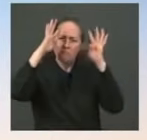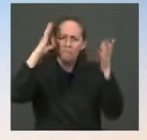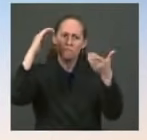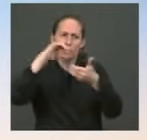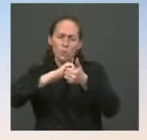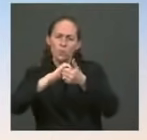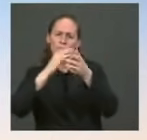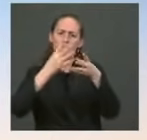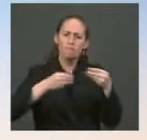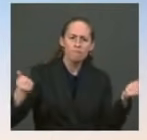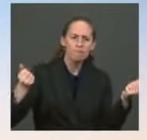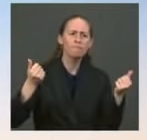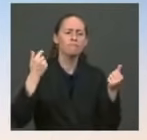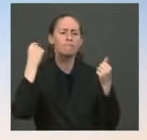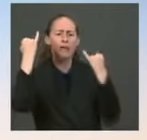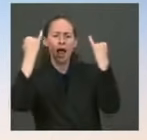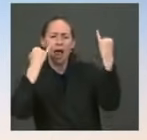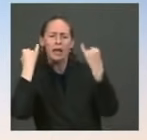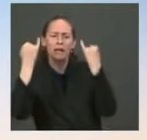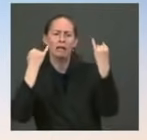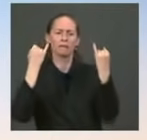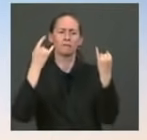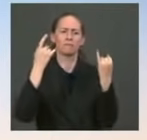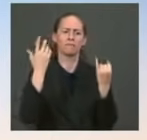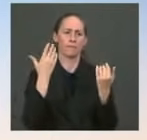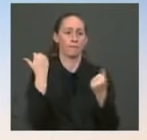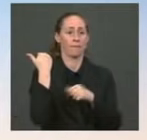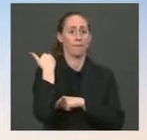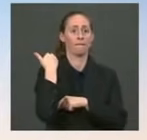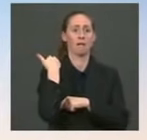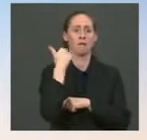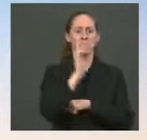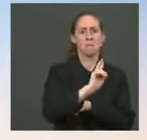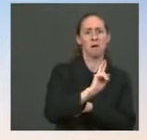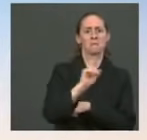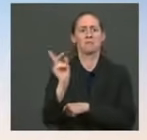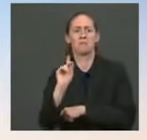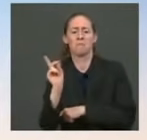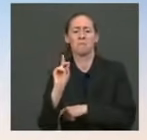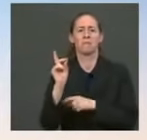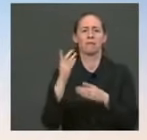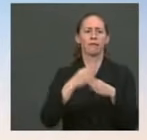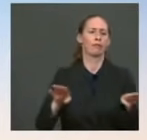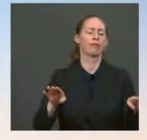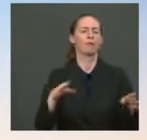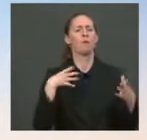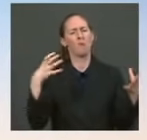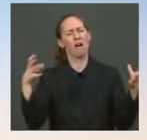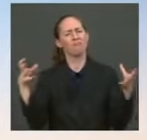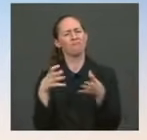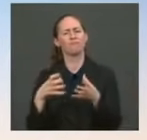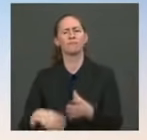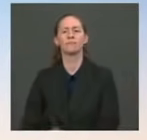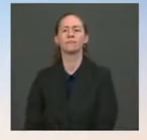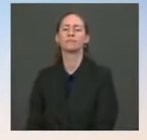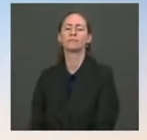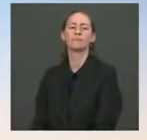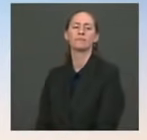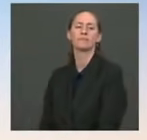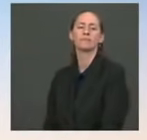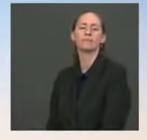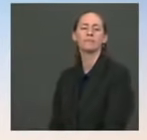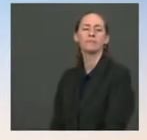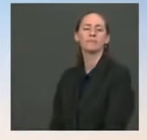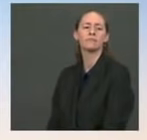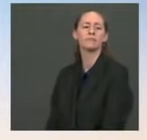that has not been partisan in the past. Go ahead. Thank you, Jen. Two quick questions. The president met just 2 days ago with a